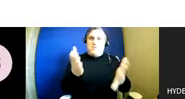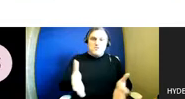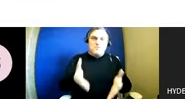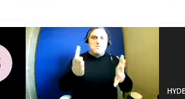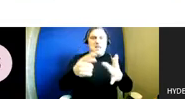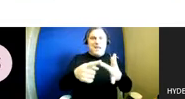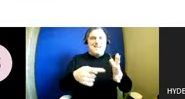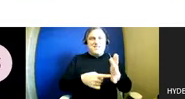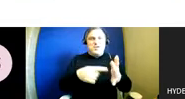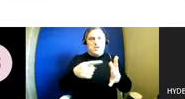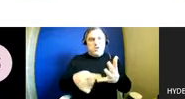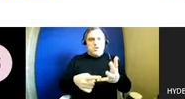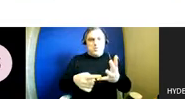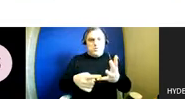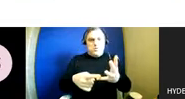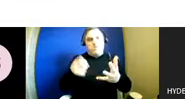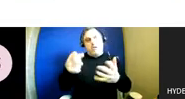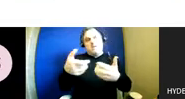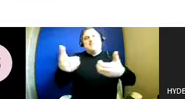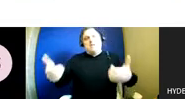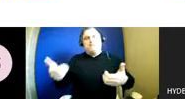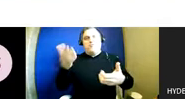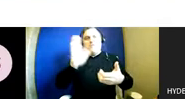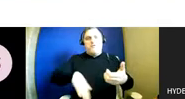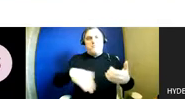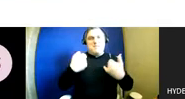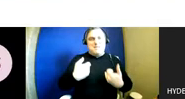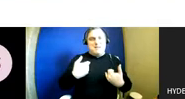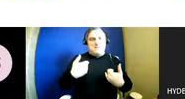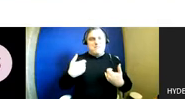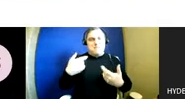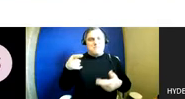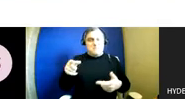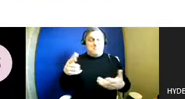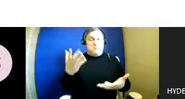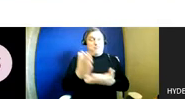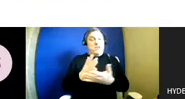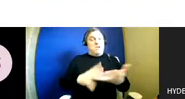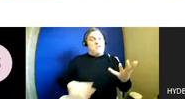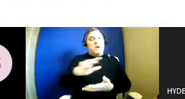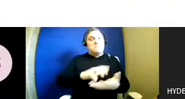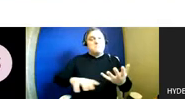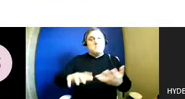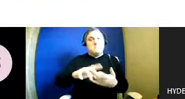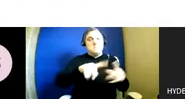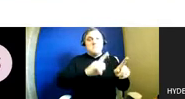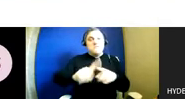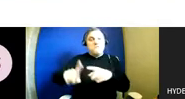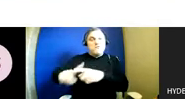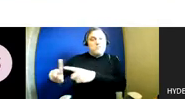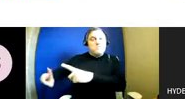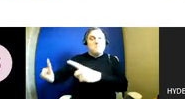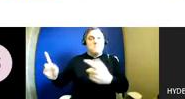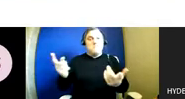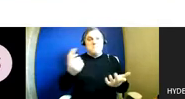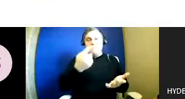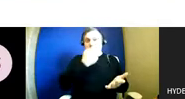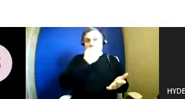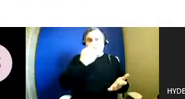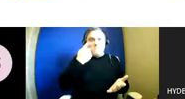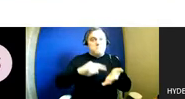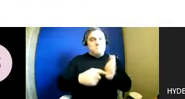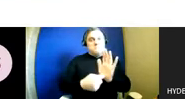is independent to the disease process. So it's quite a complex picture of symptoms and signs that we're